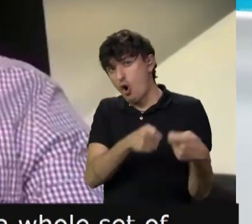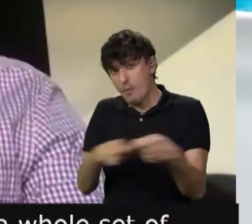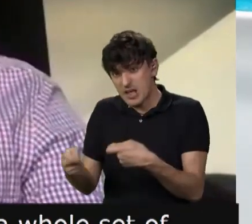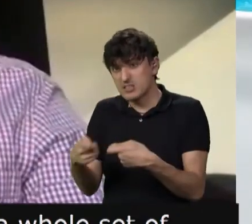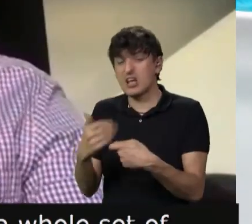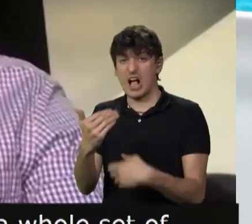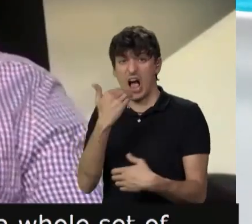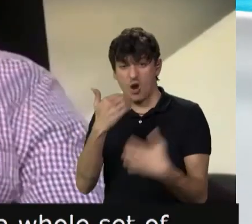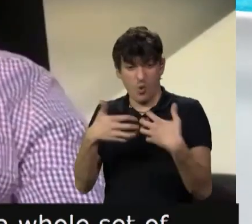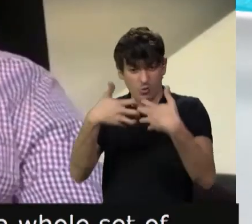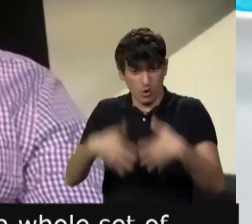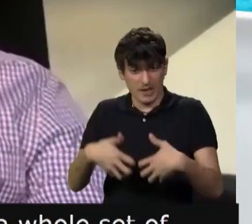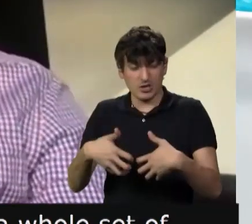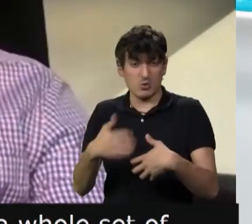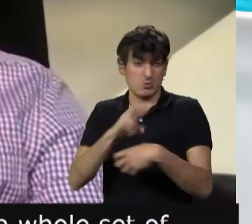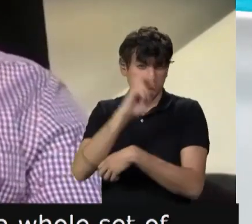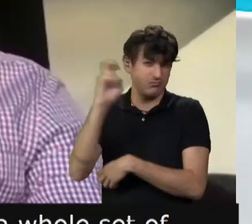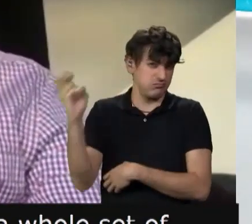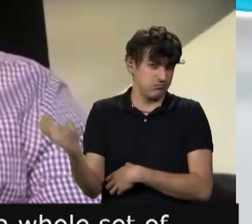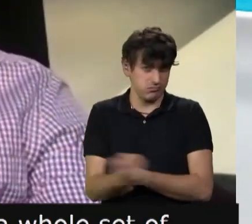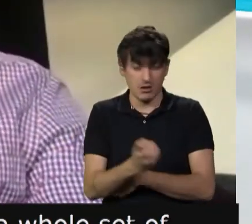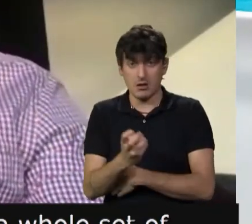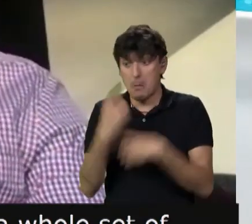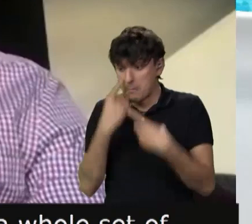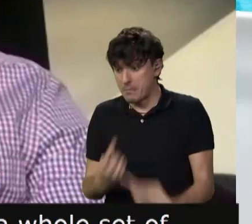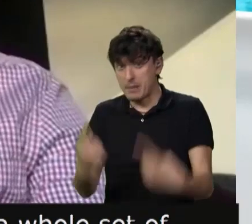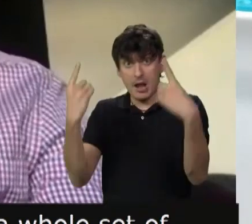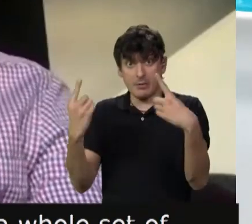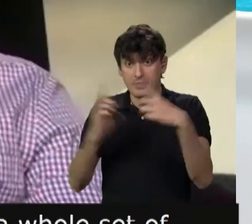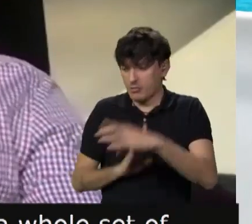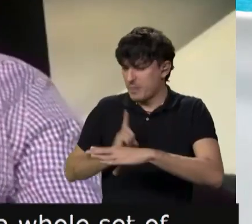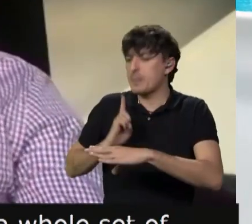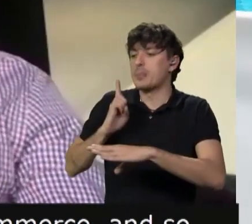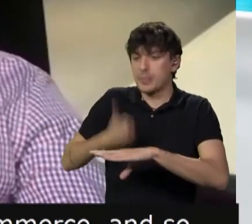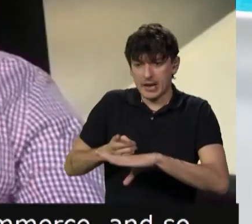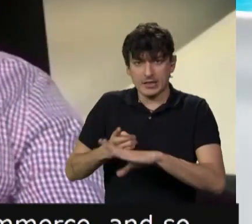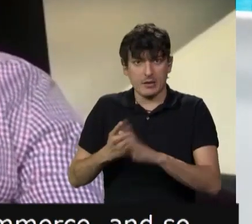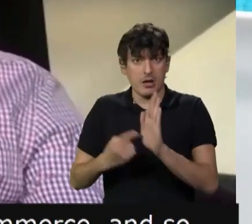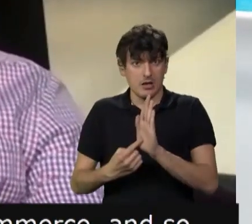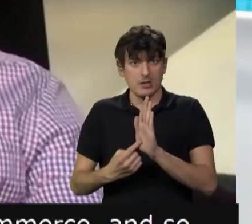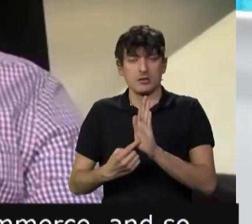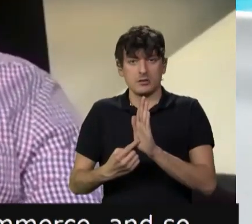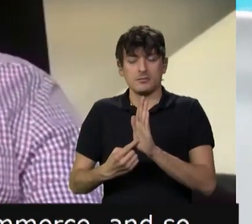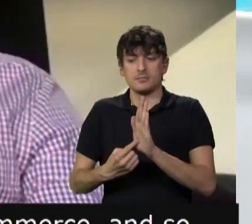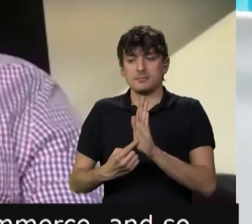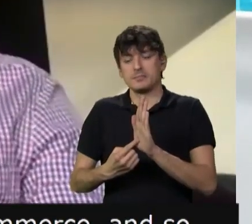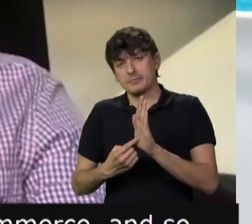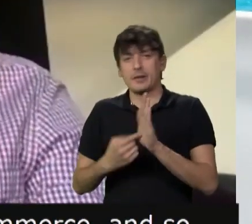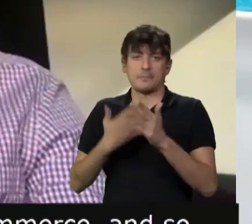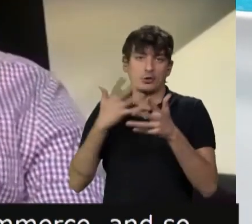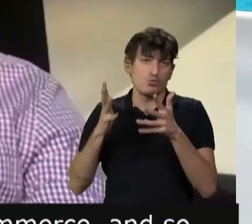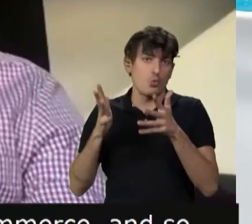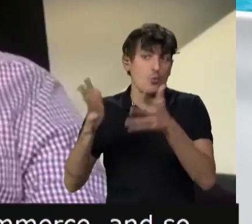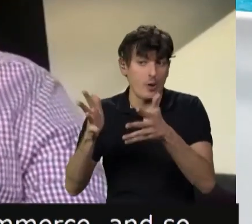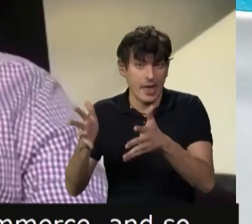books, e-commerce, and so forth. So for the first time, we have a directive now